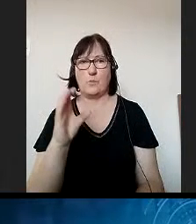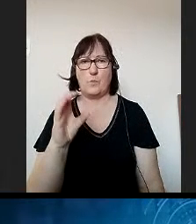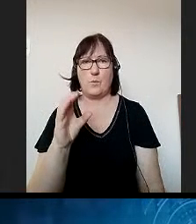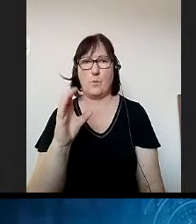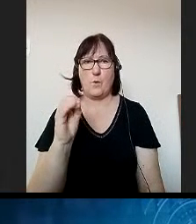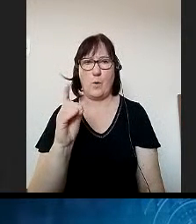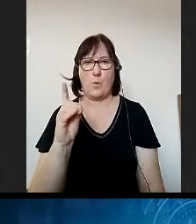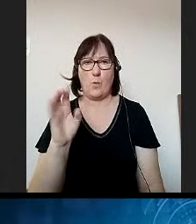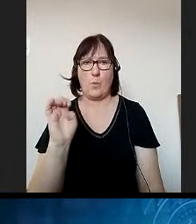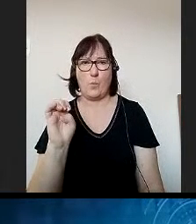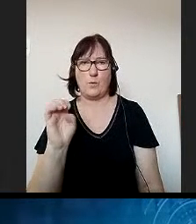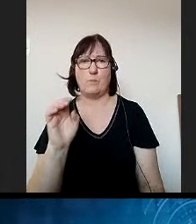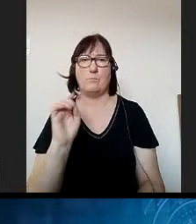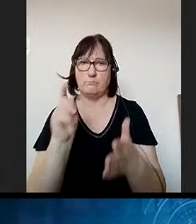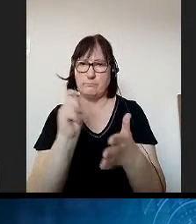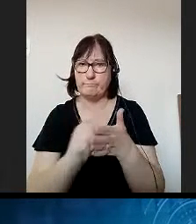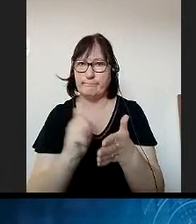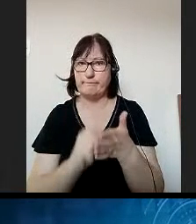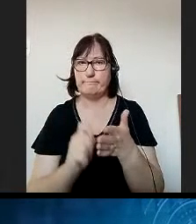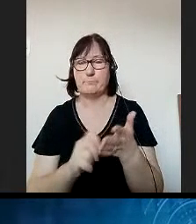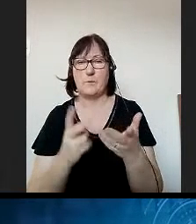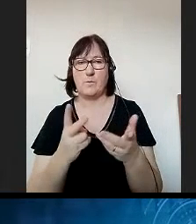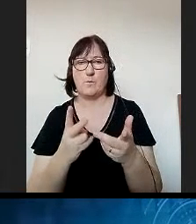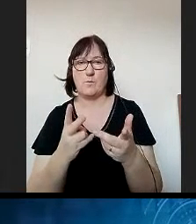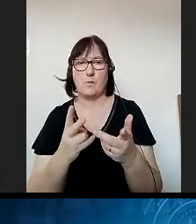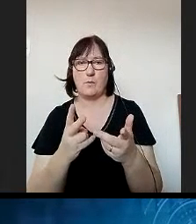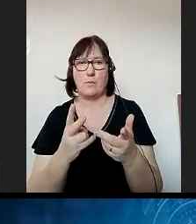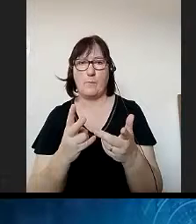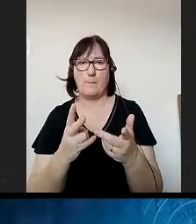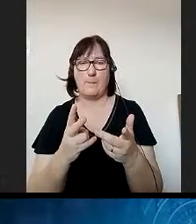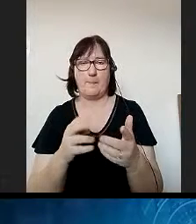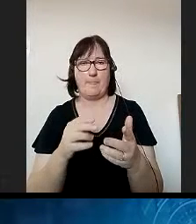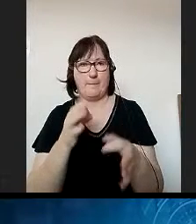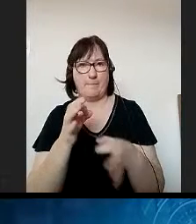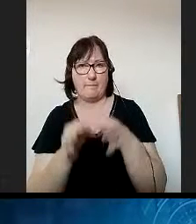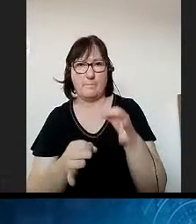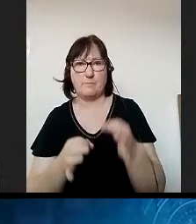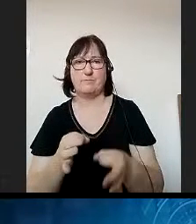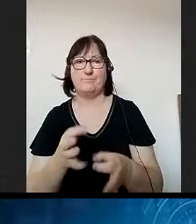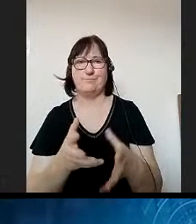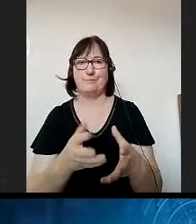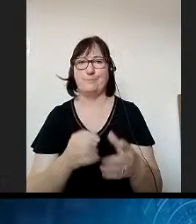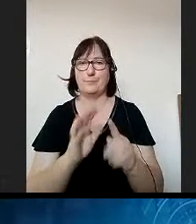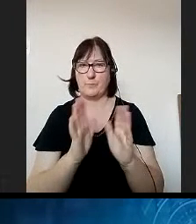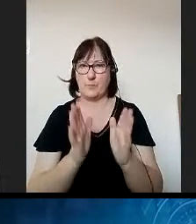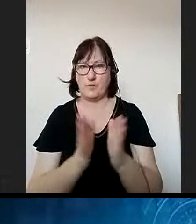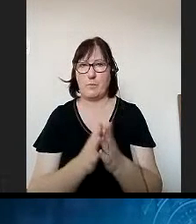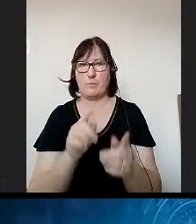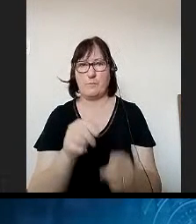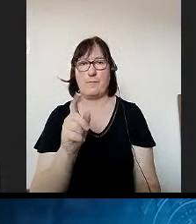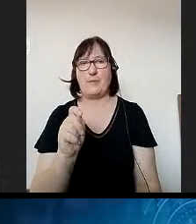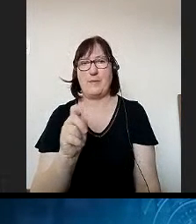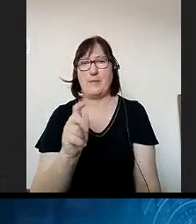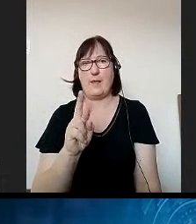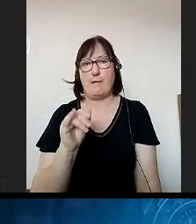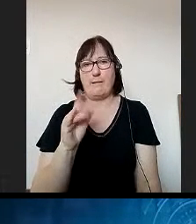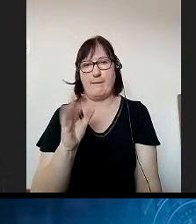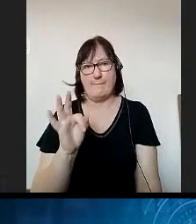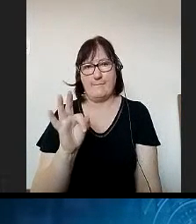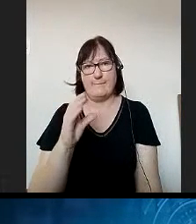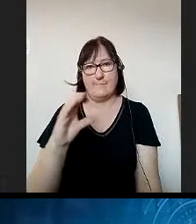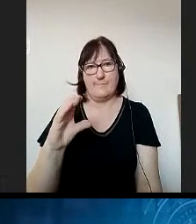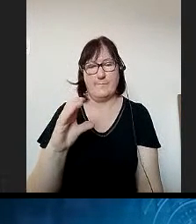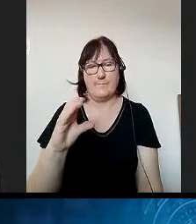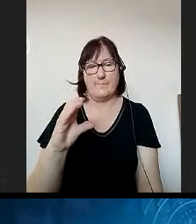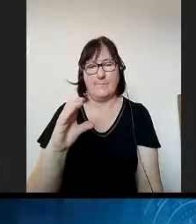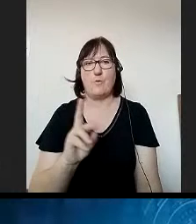description, as well as the agreements. Within that slide, there are tariff rates that